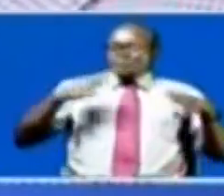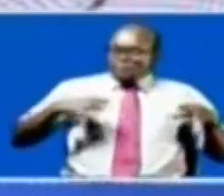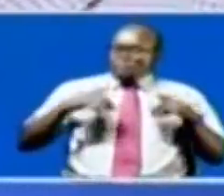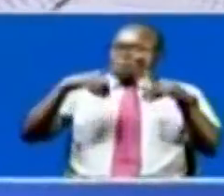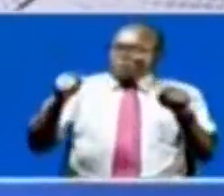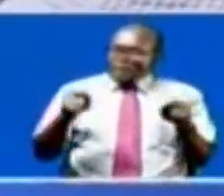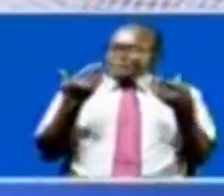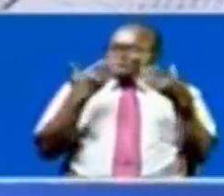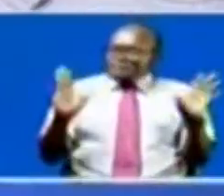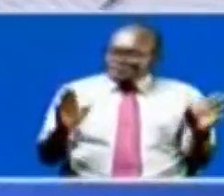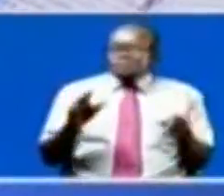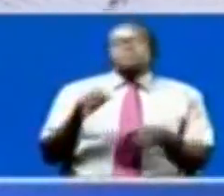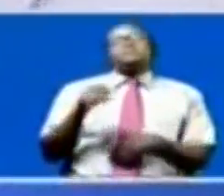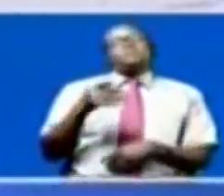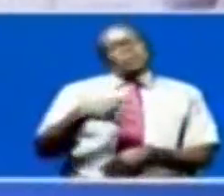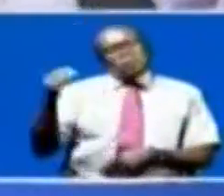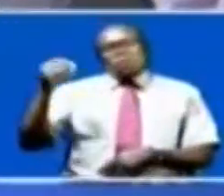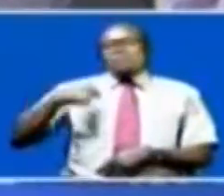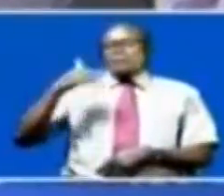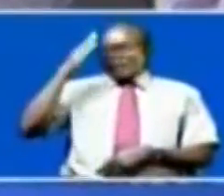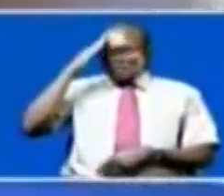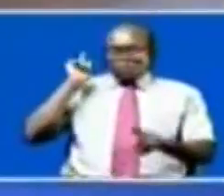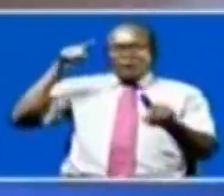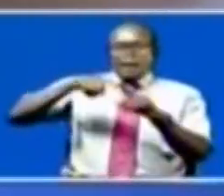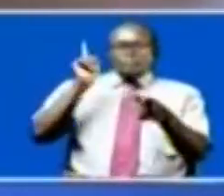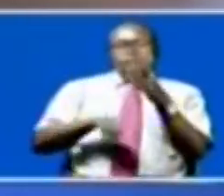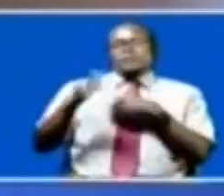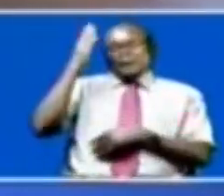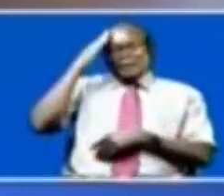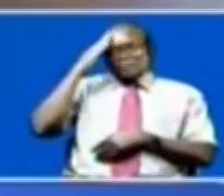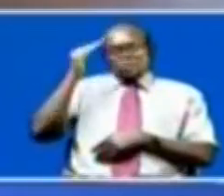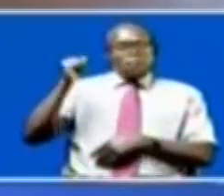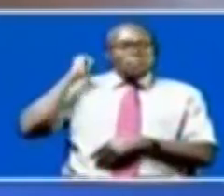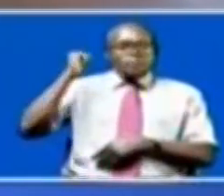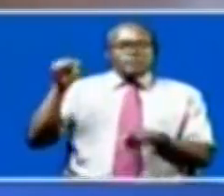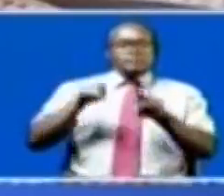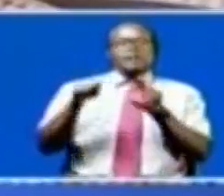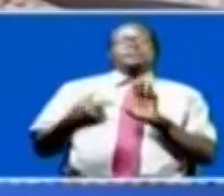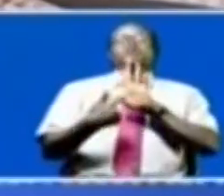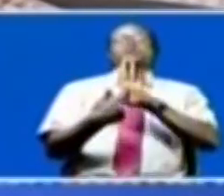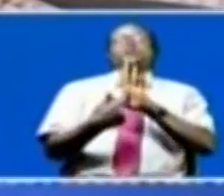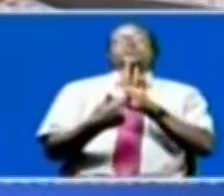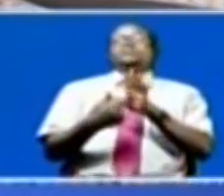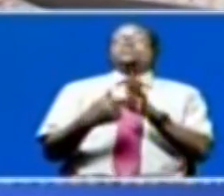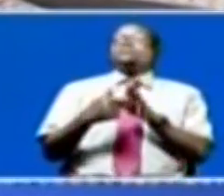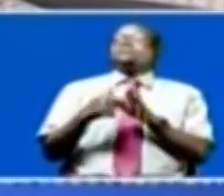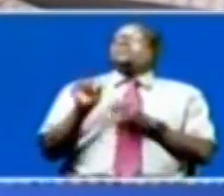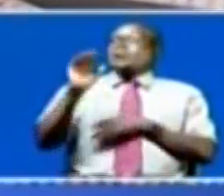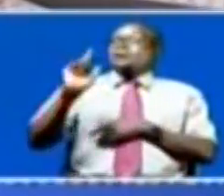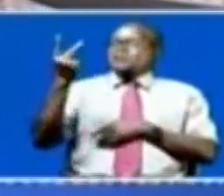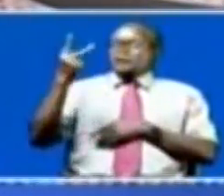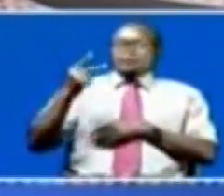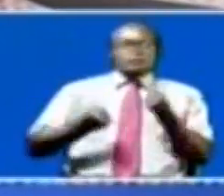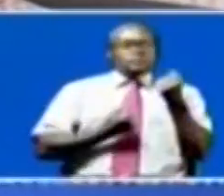hakuna, basi kajua mwenda. Mimi najua pale mimi naenda. Succession politics was also highlighted. The leaders urged Kenyans to support